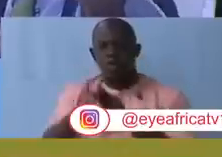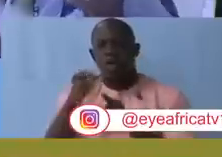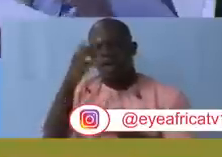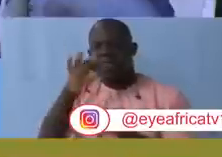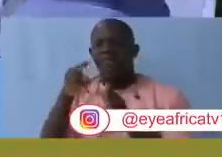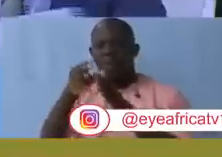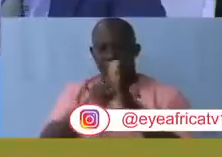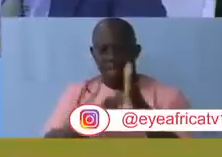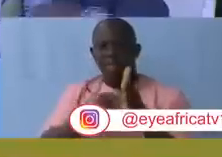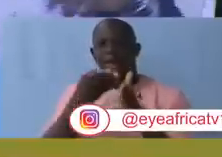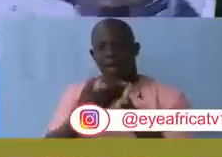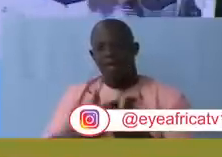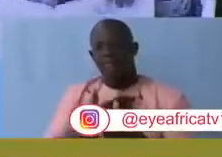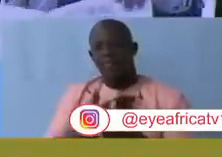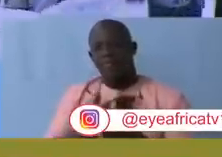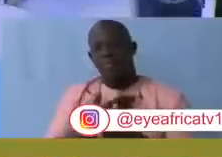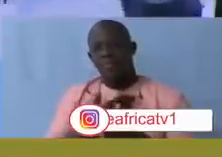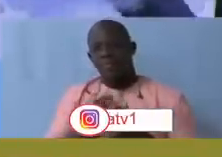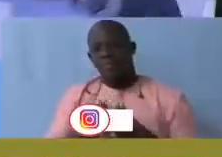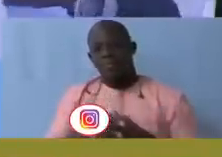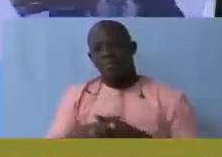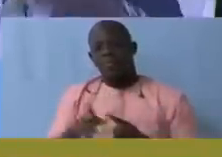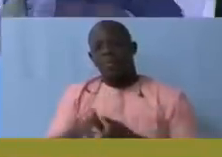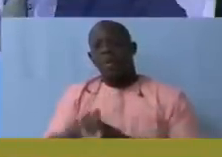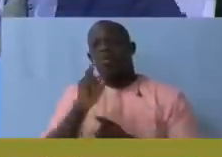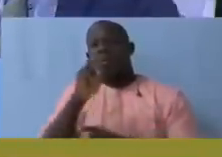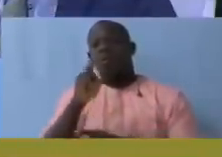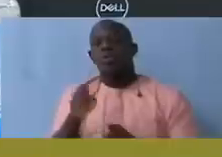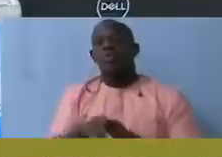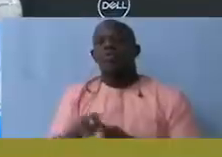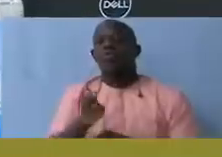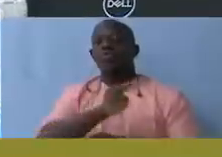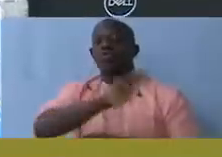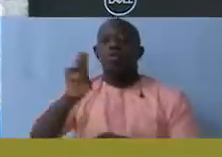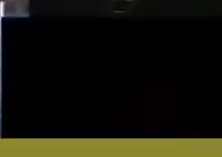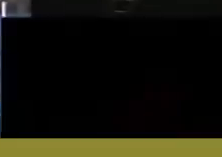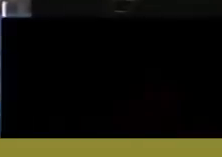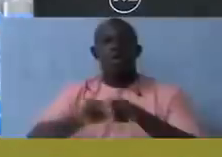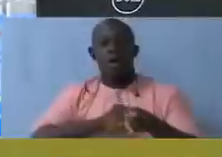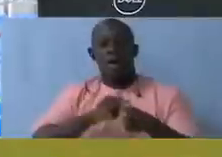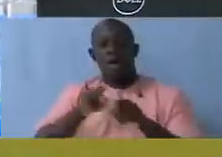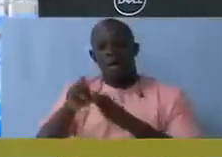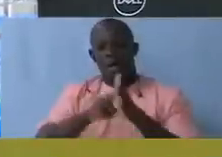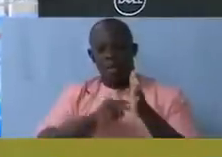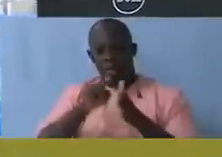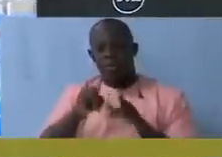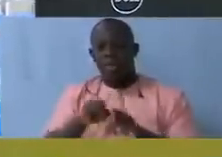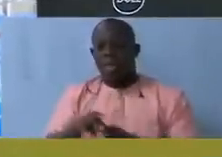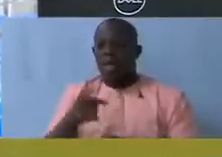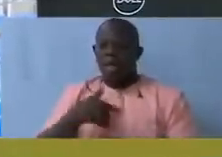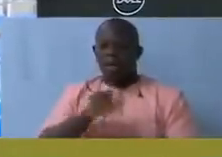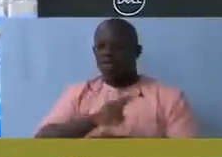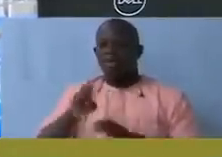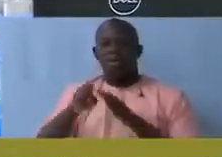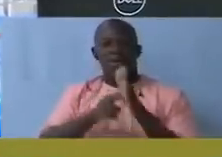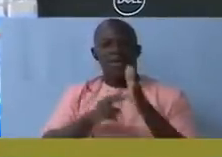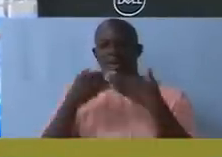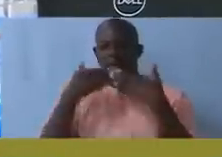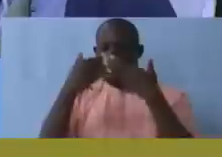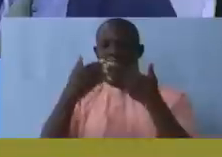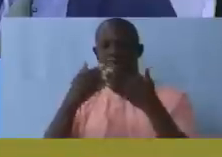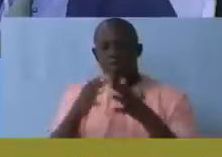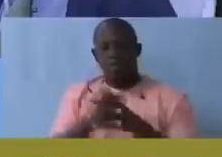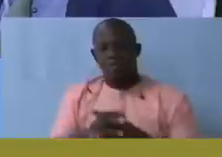arise. But as long as I am no longer in that system, I don't need the data. I